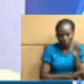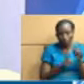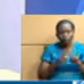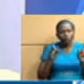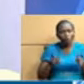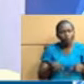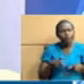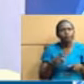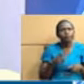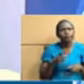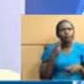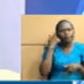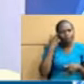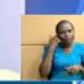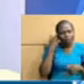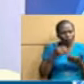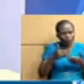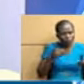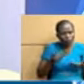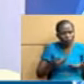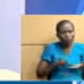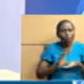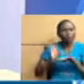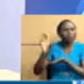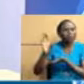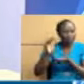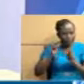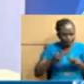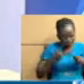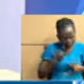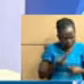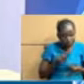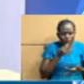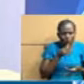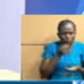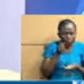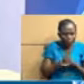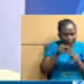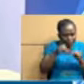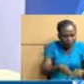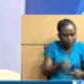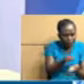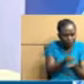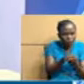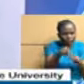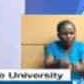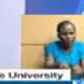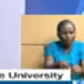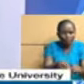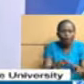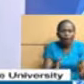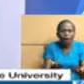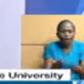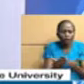asking ourselves, at least before we start to sell, can we see the food banks and get a sense of what is there and how far can it